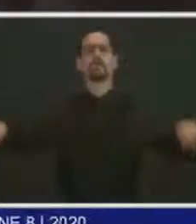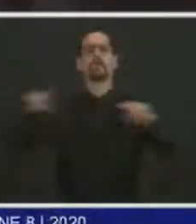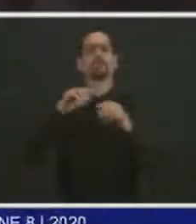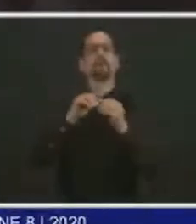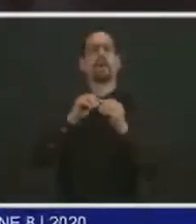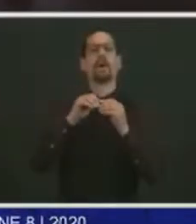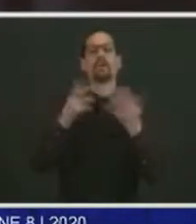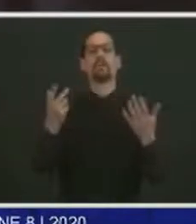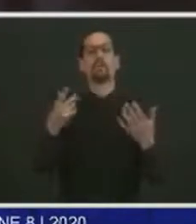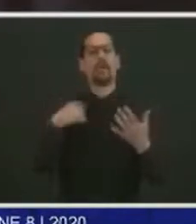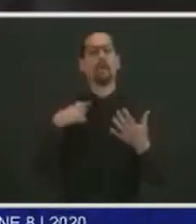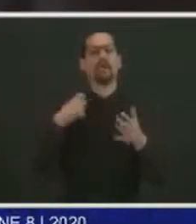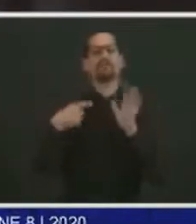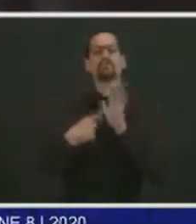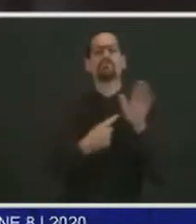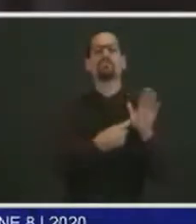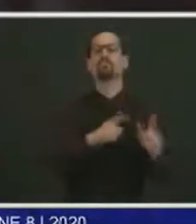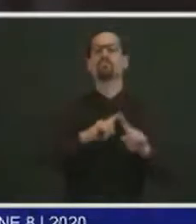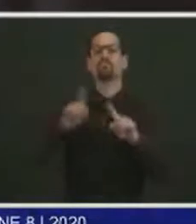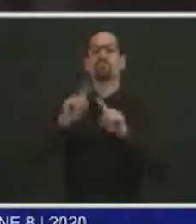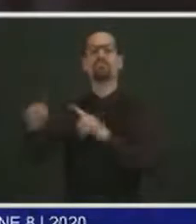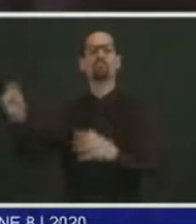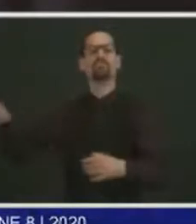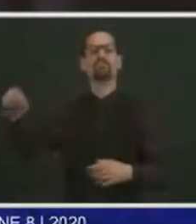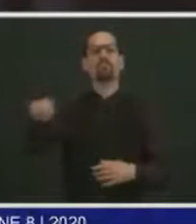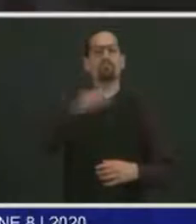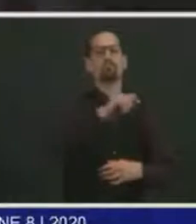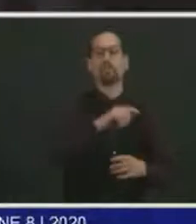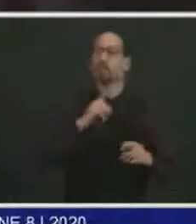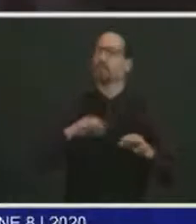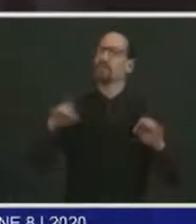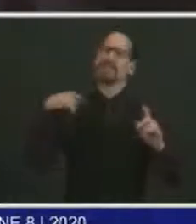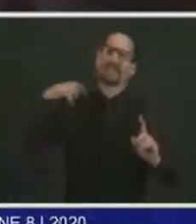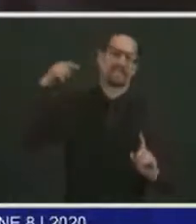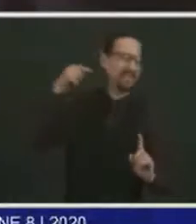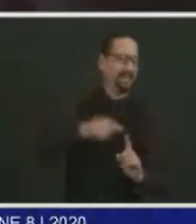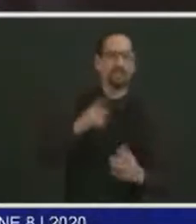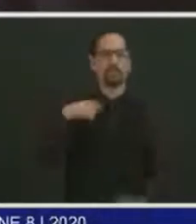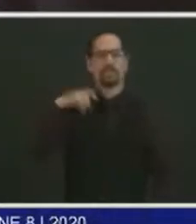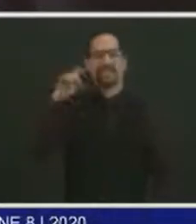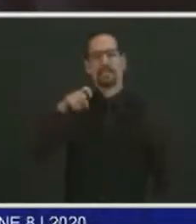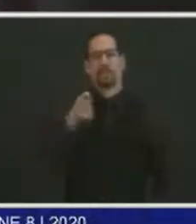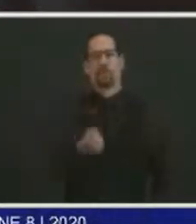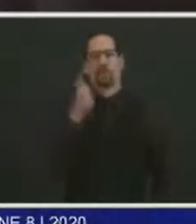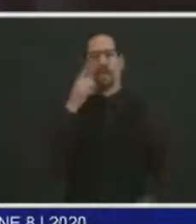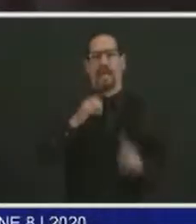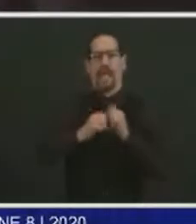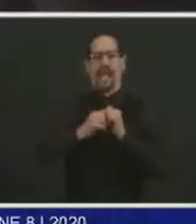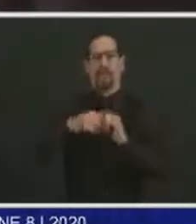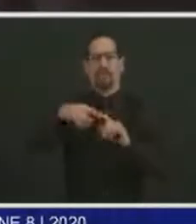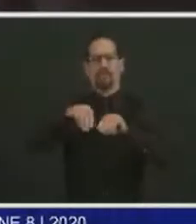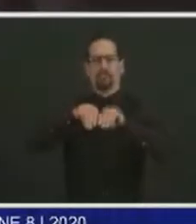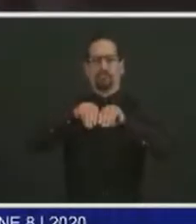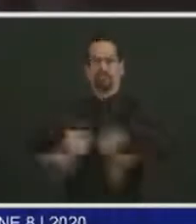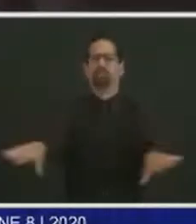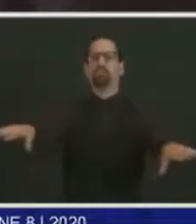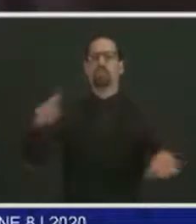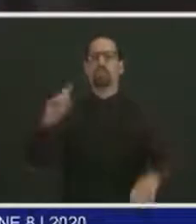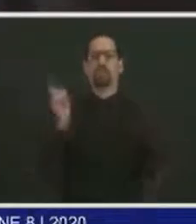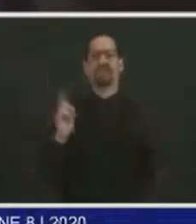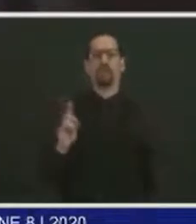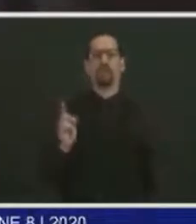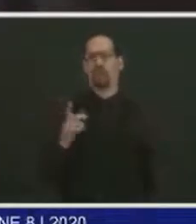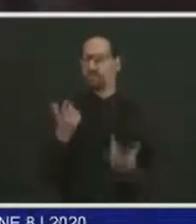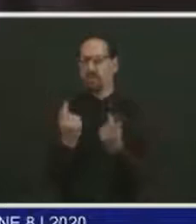this population. We envision making additional announcements in the future about the people in the